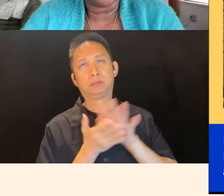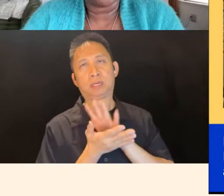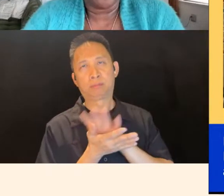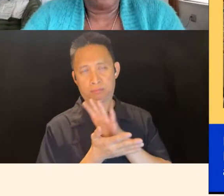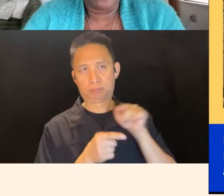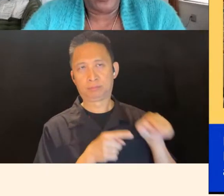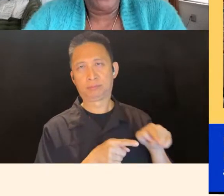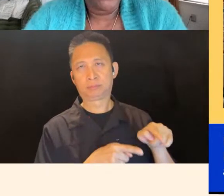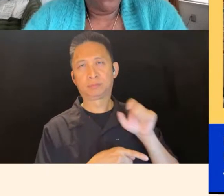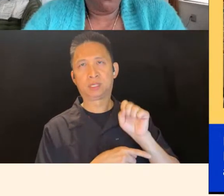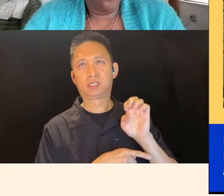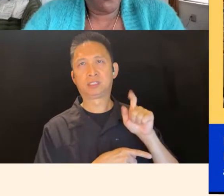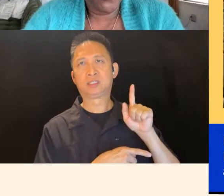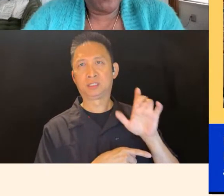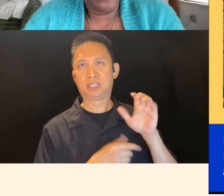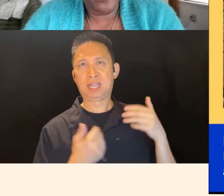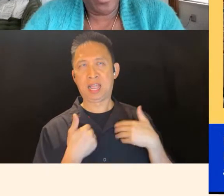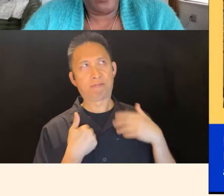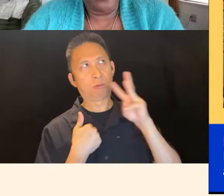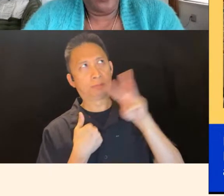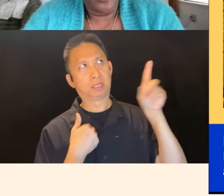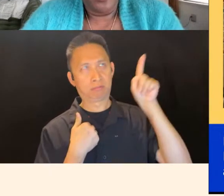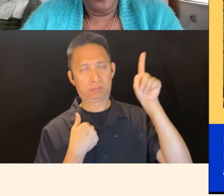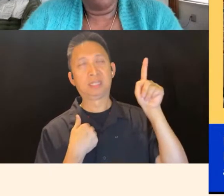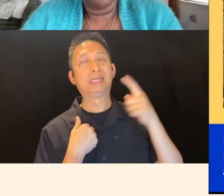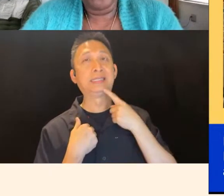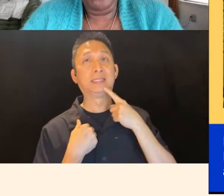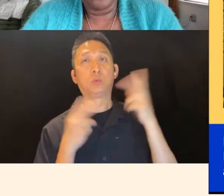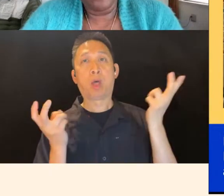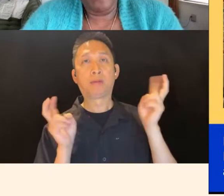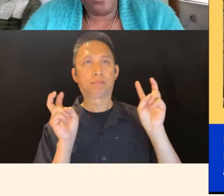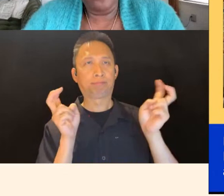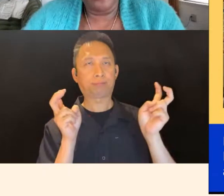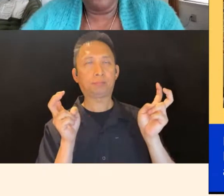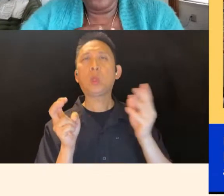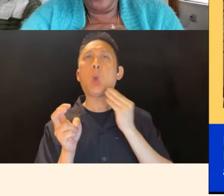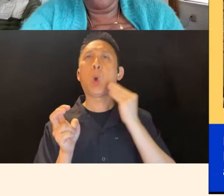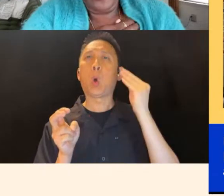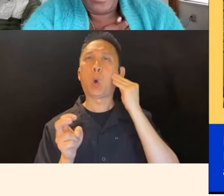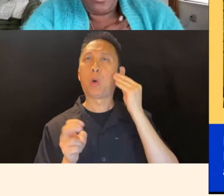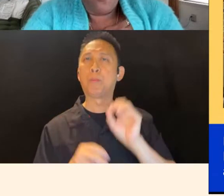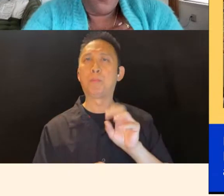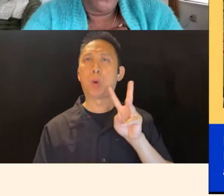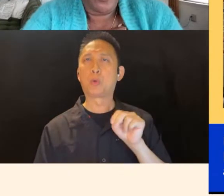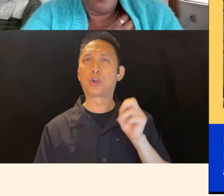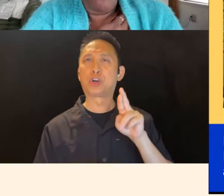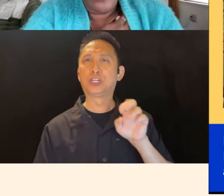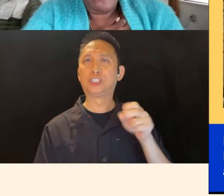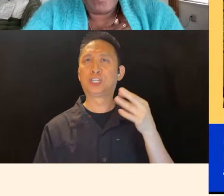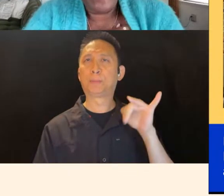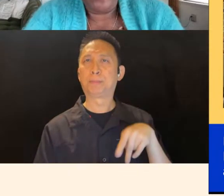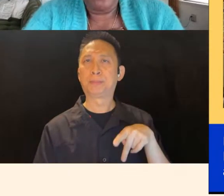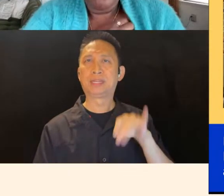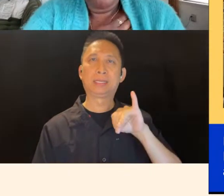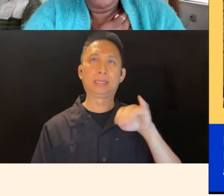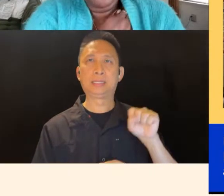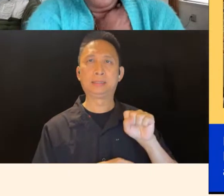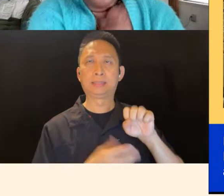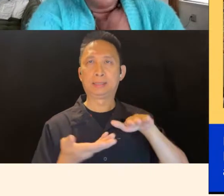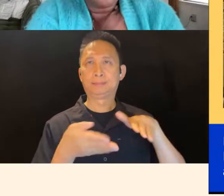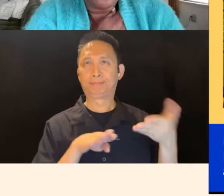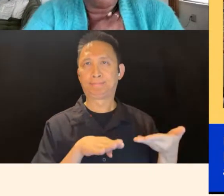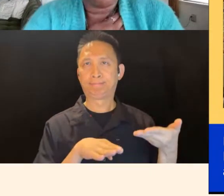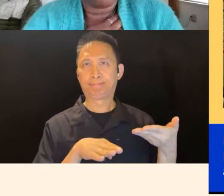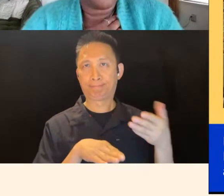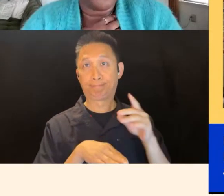Economies Law Center website, Homeownership is Dead. It's about now an 8-year-old white paper, but